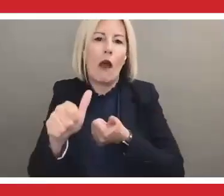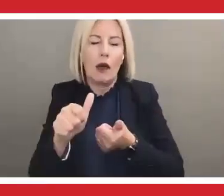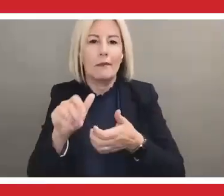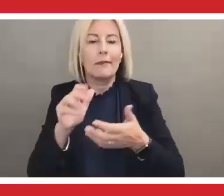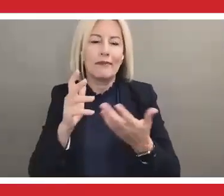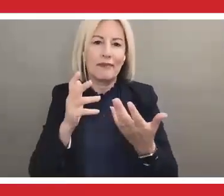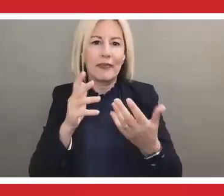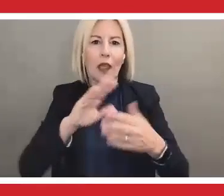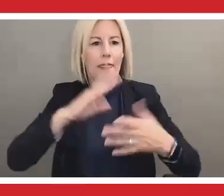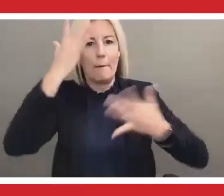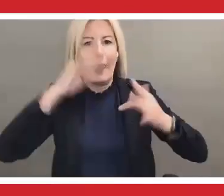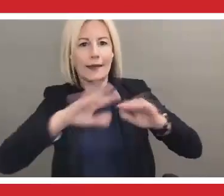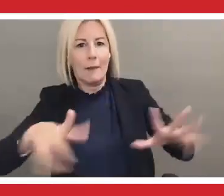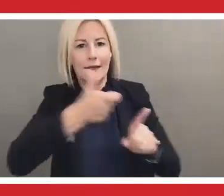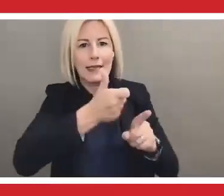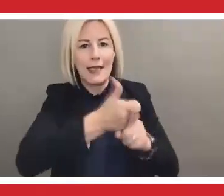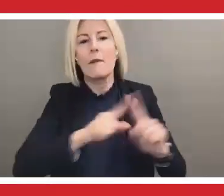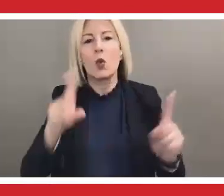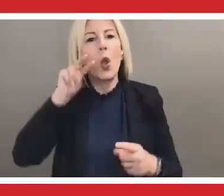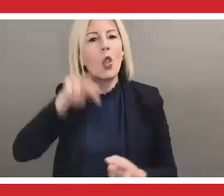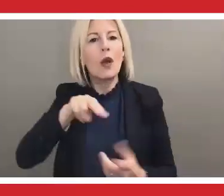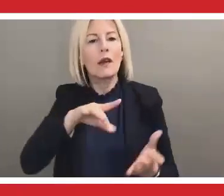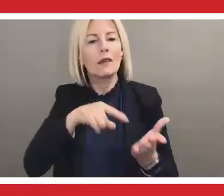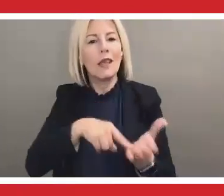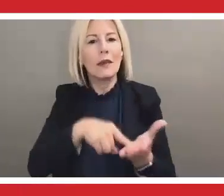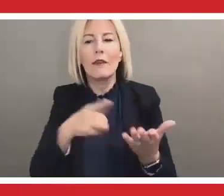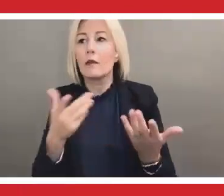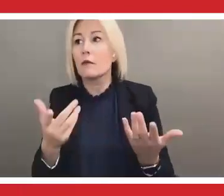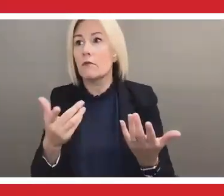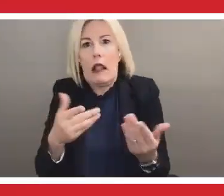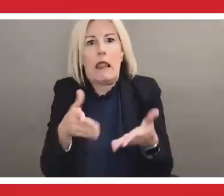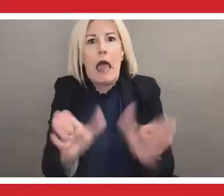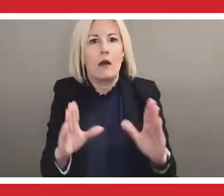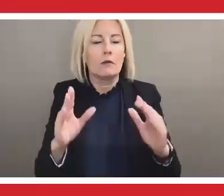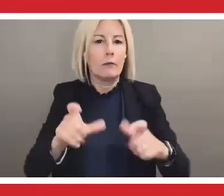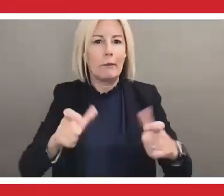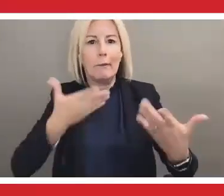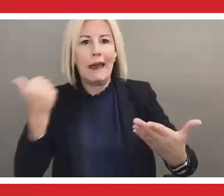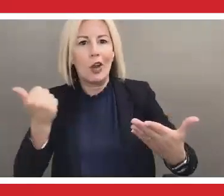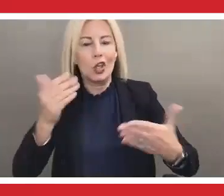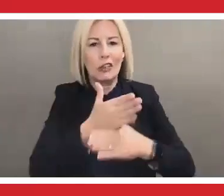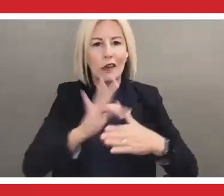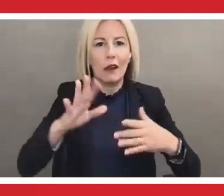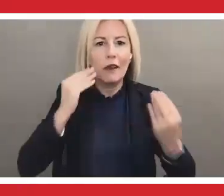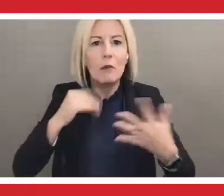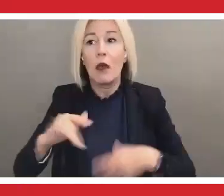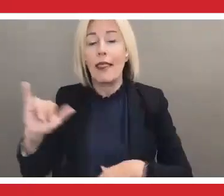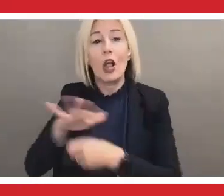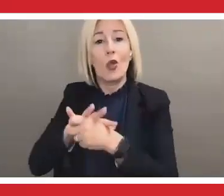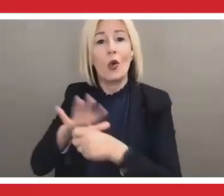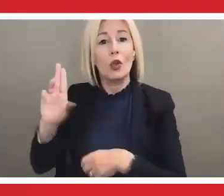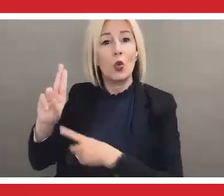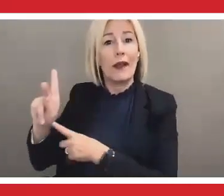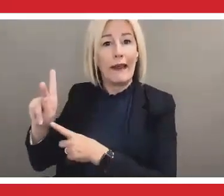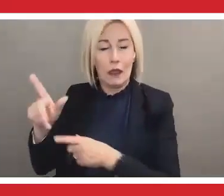at examples where it enables greater sharing of data. So we've seen local authorities in the UK use law enforcement